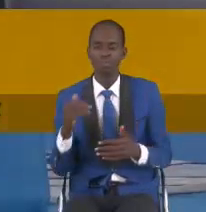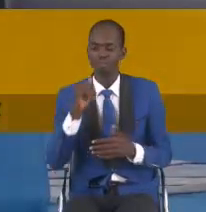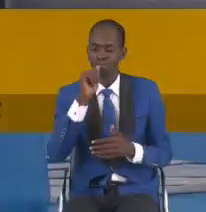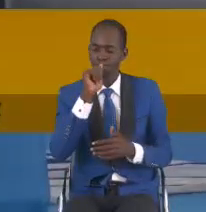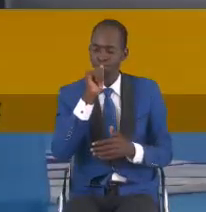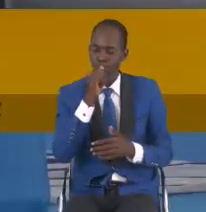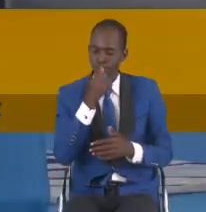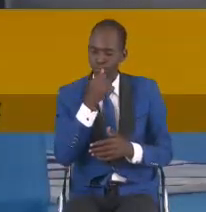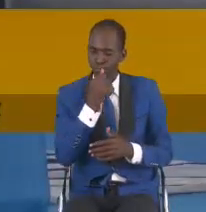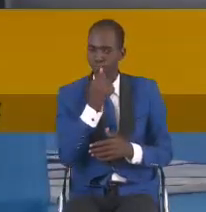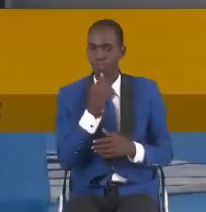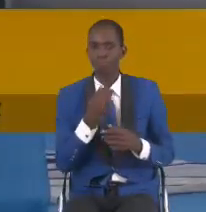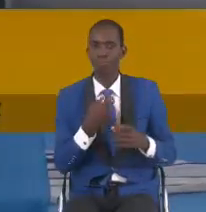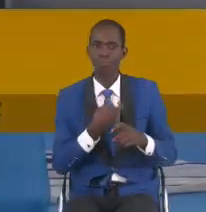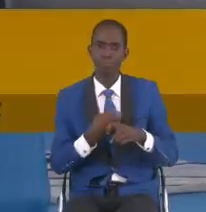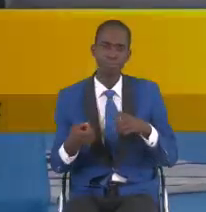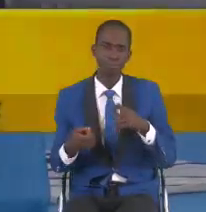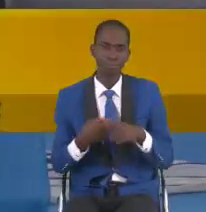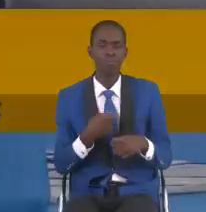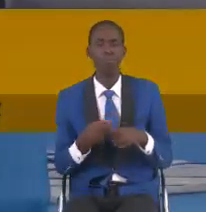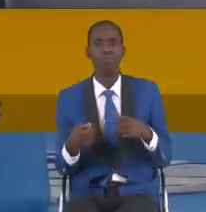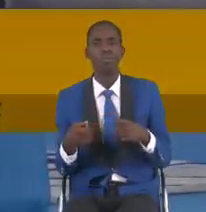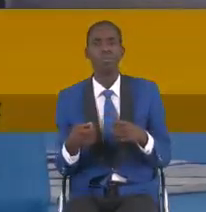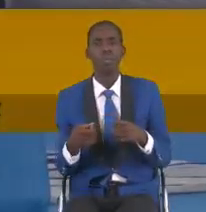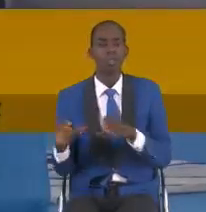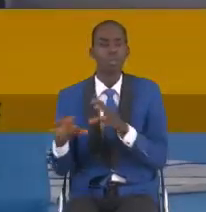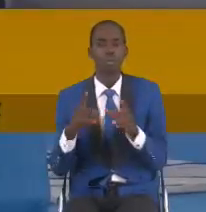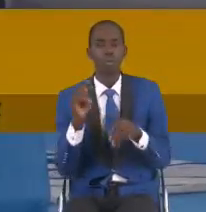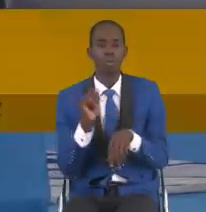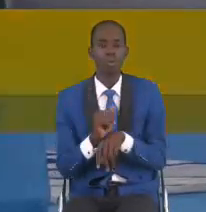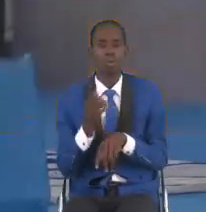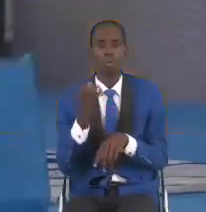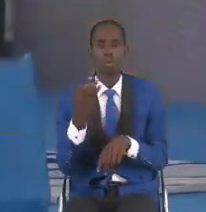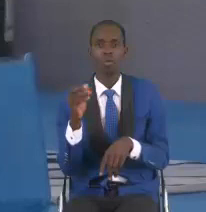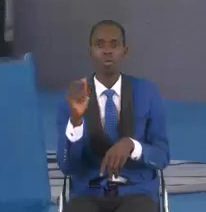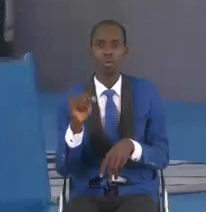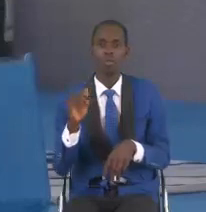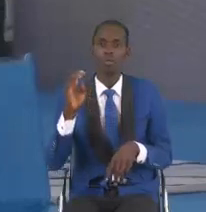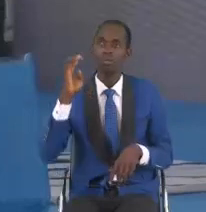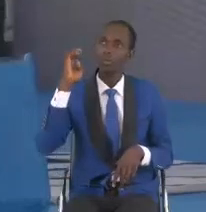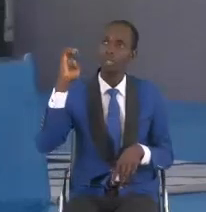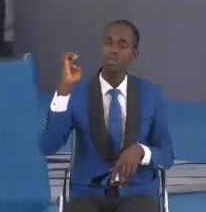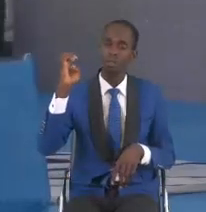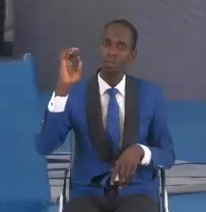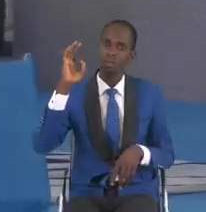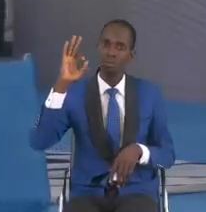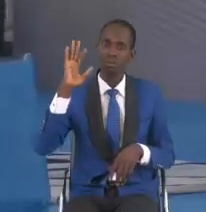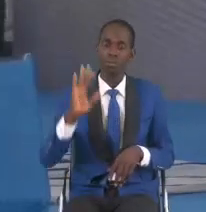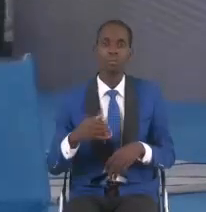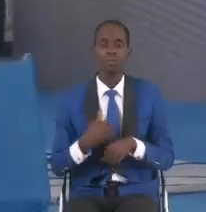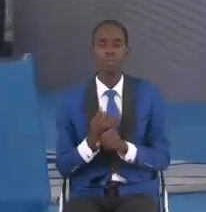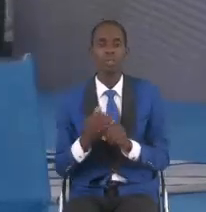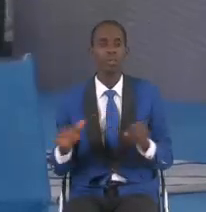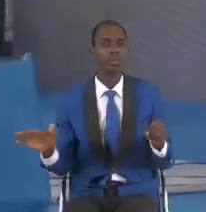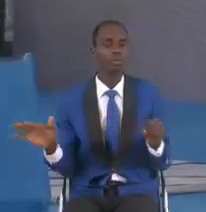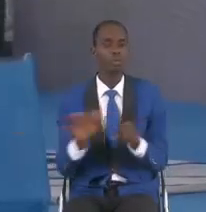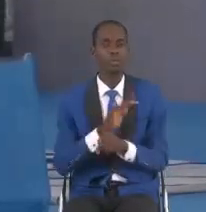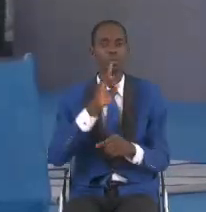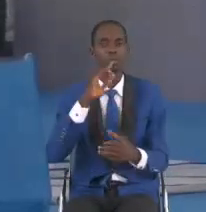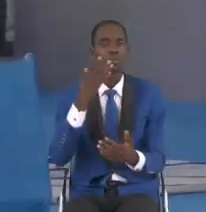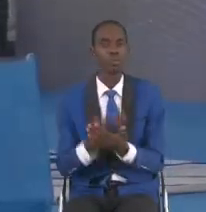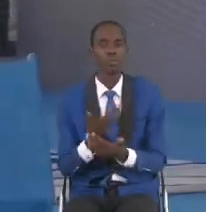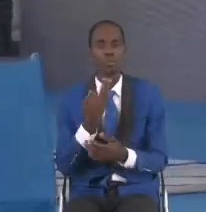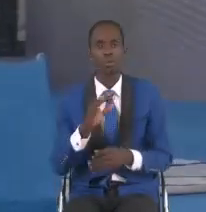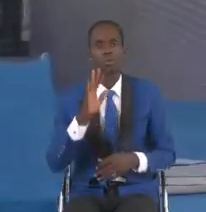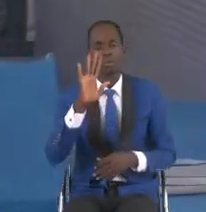afflictions. Do the work of an evangelist, make full proof of thy ministry. Here Paul